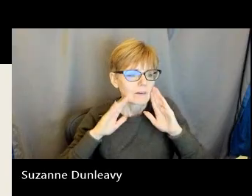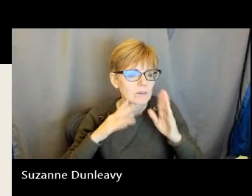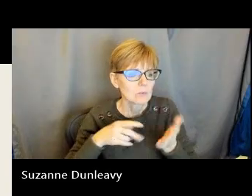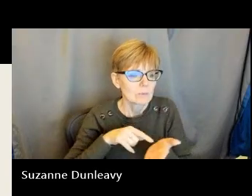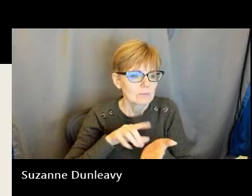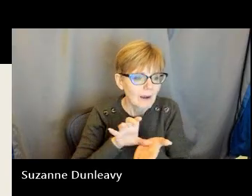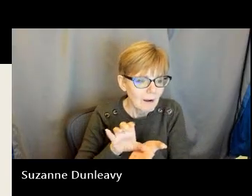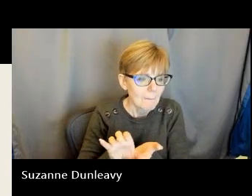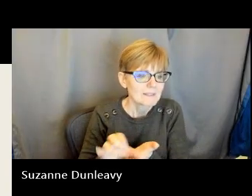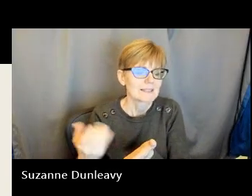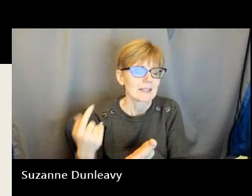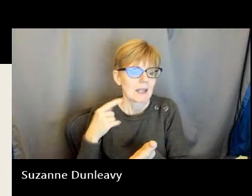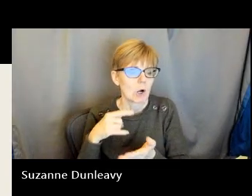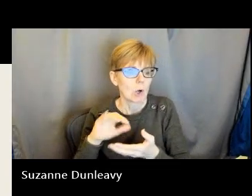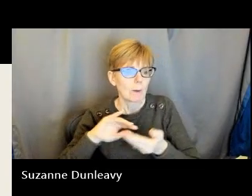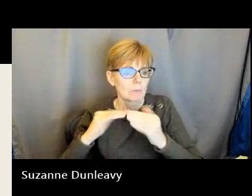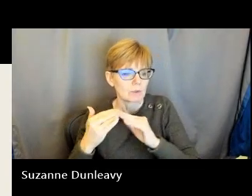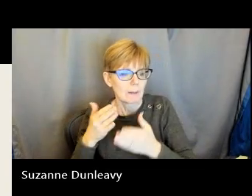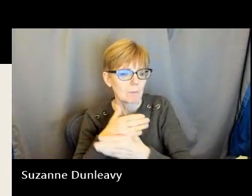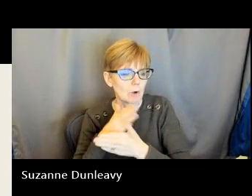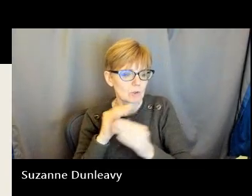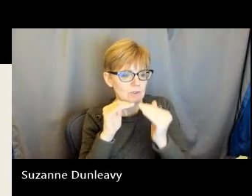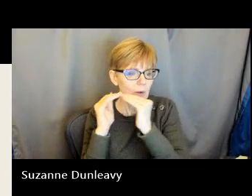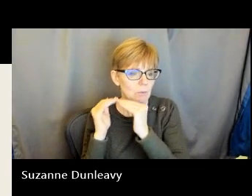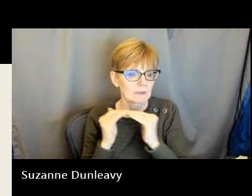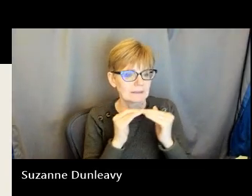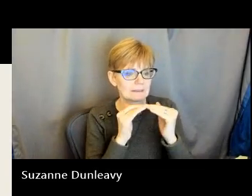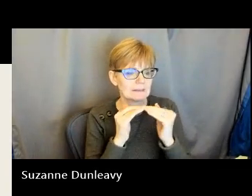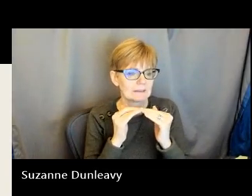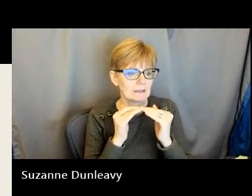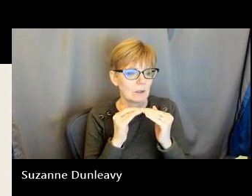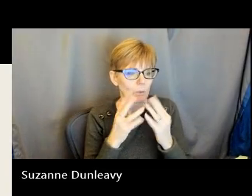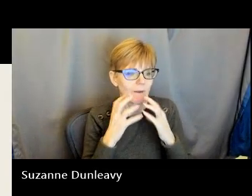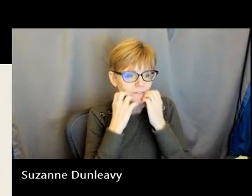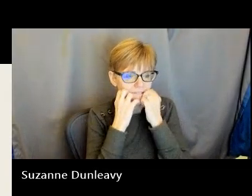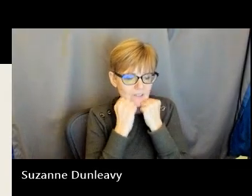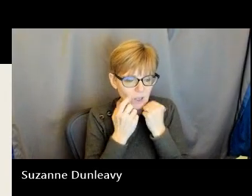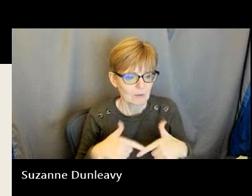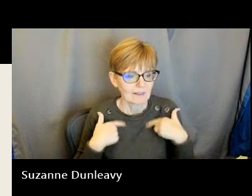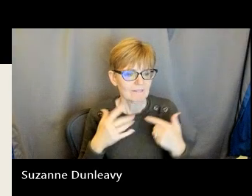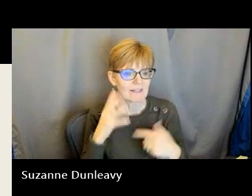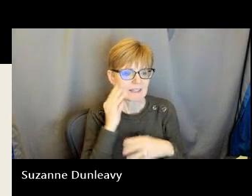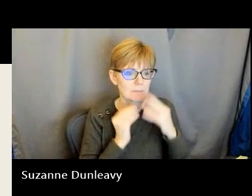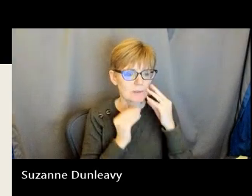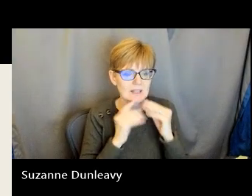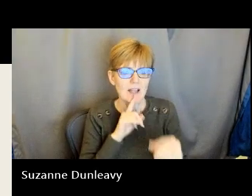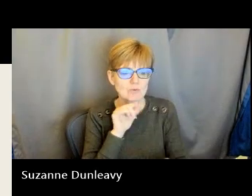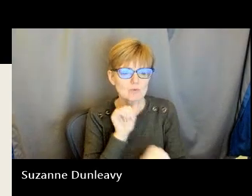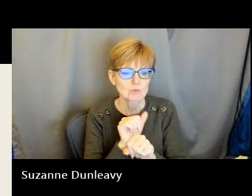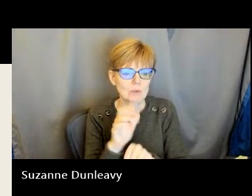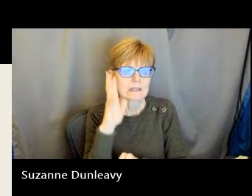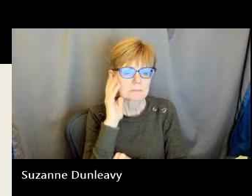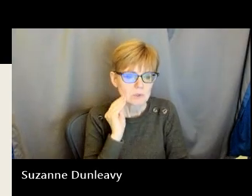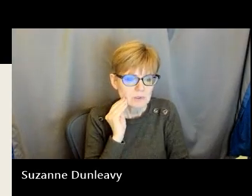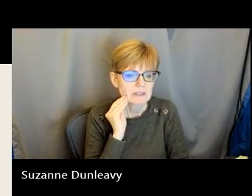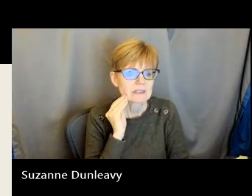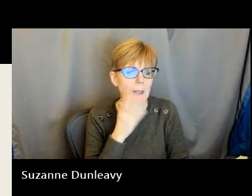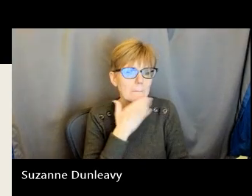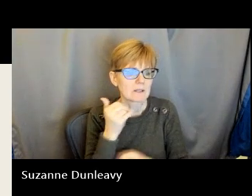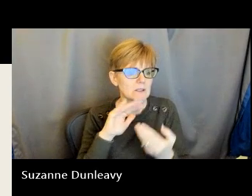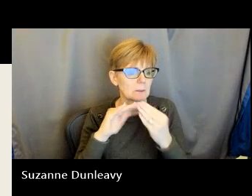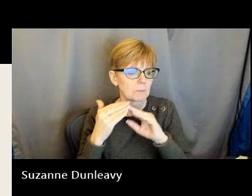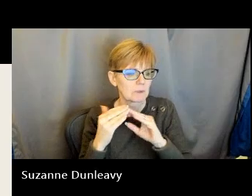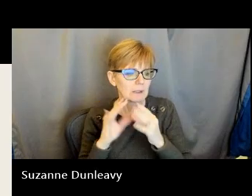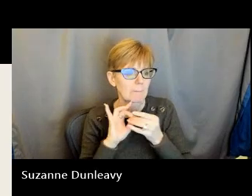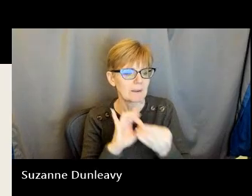towards equity through culture and accountability, implementing equity-focused budgeting,